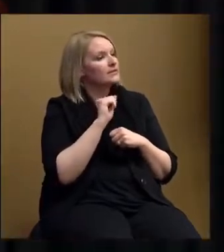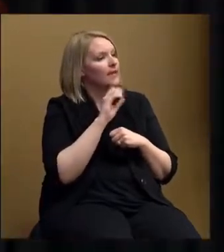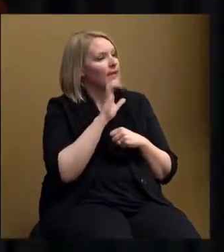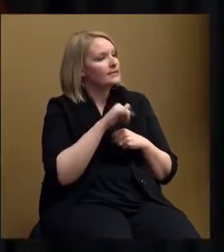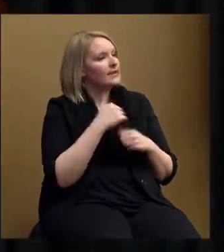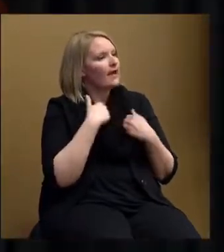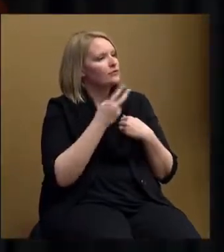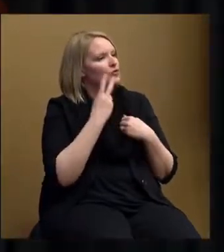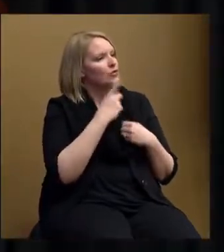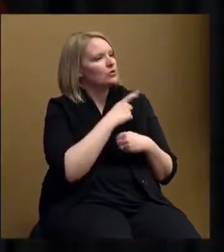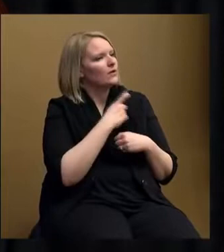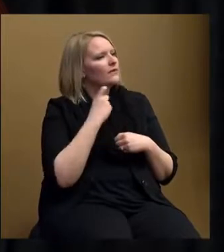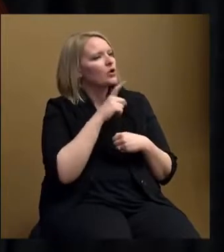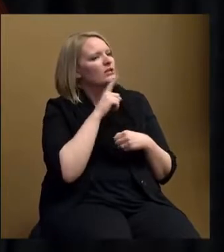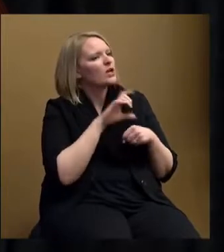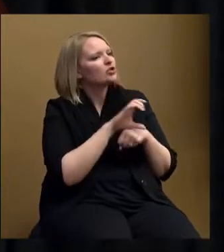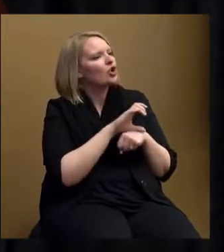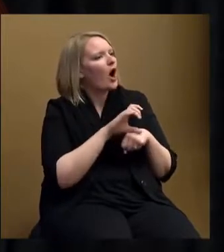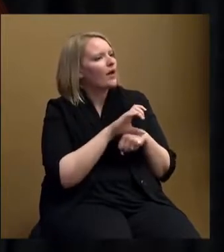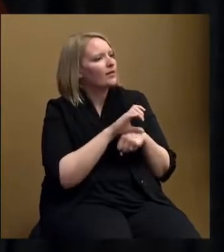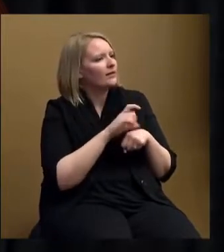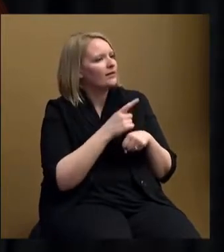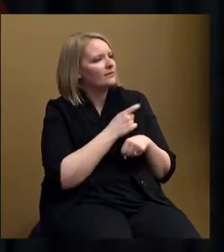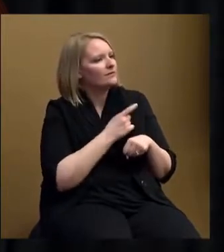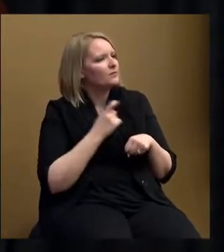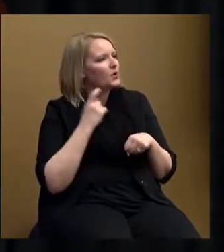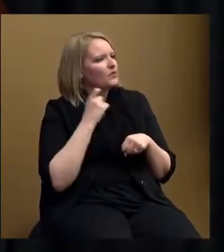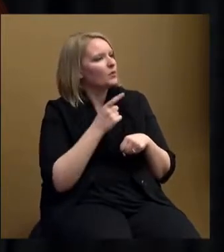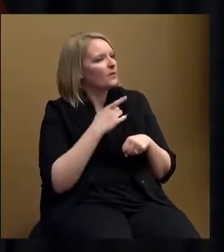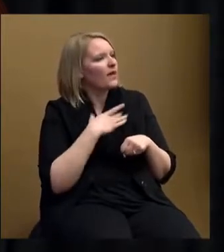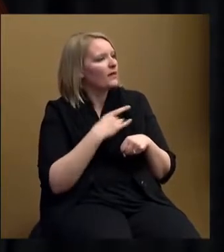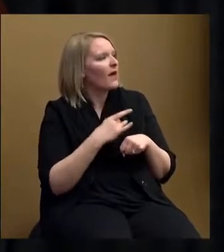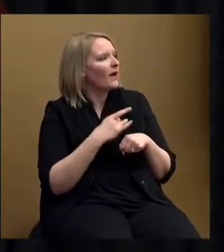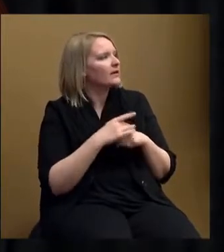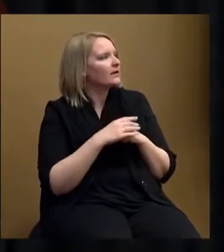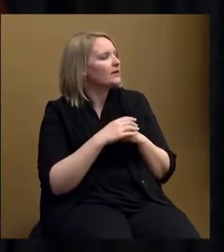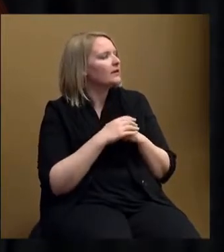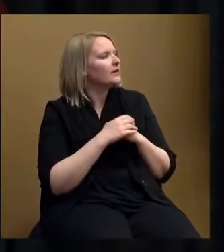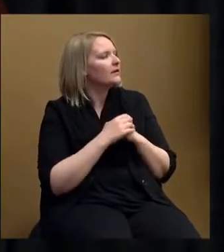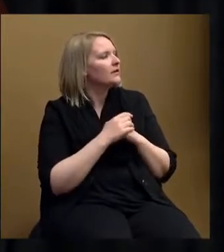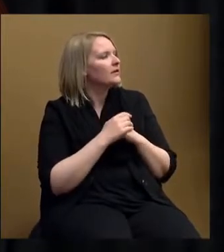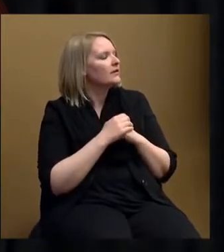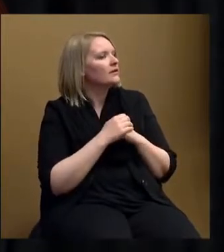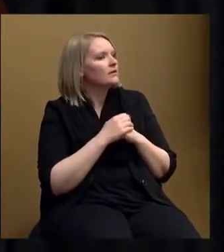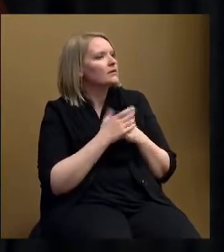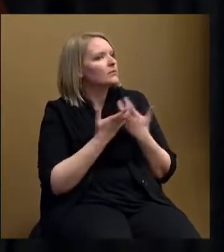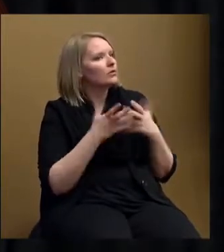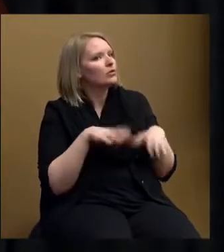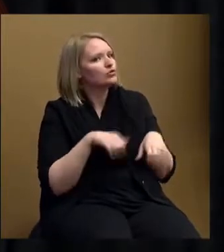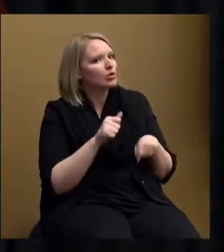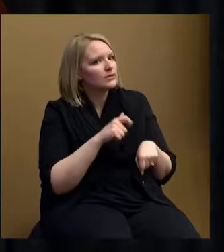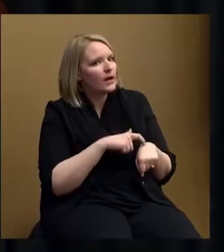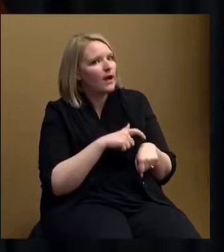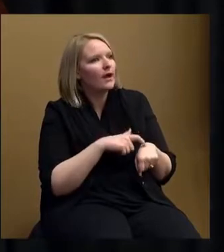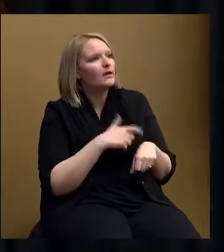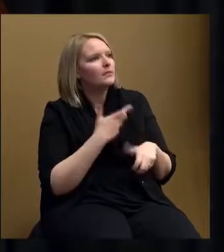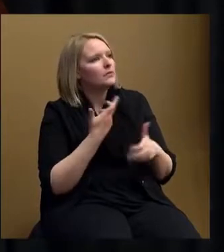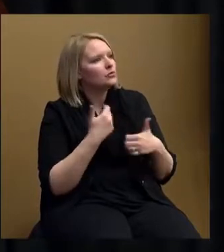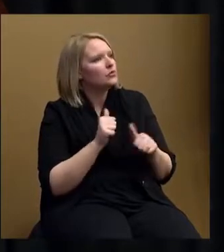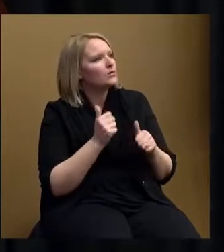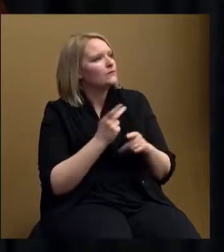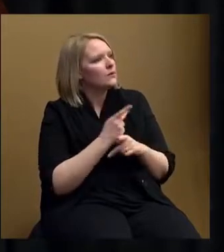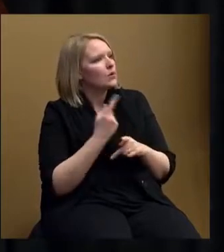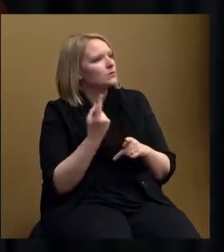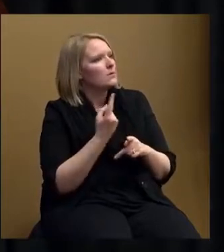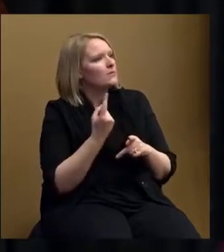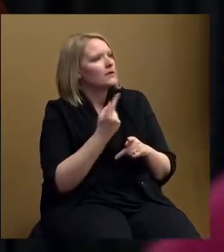and they have chocolate. There's a chocolate base, so they actually like those. But it took a lot of trial and error to find something